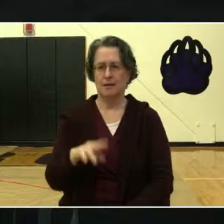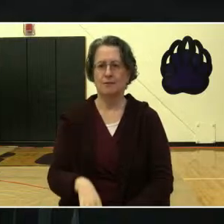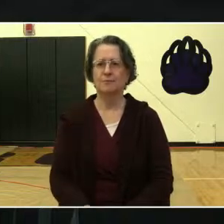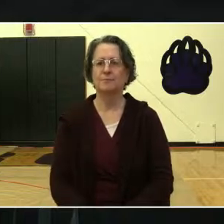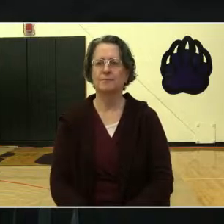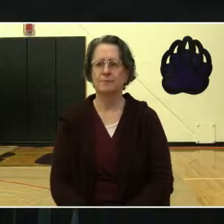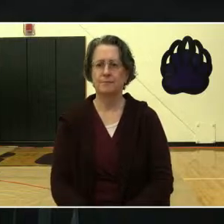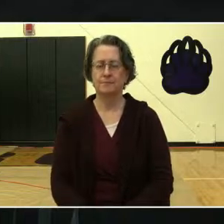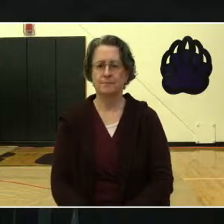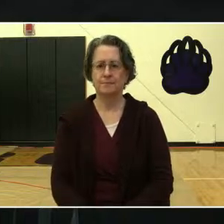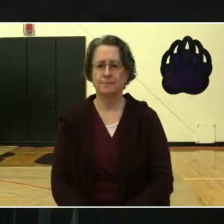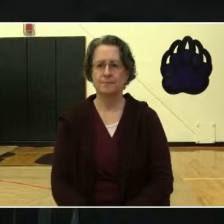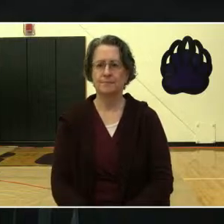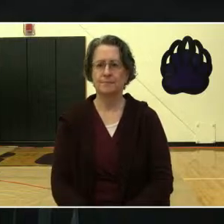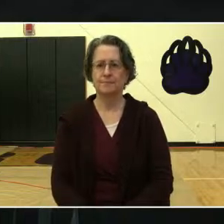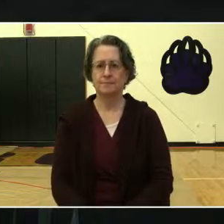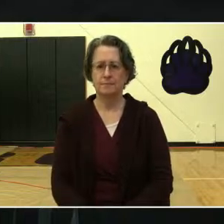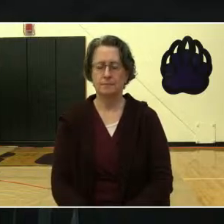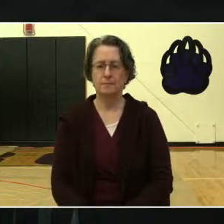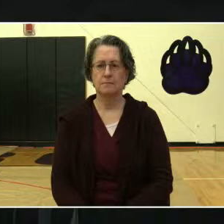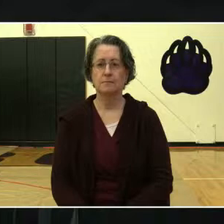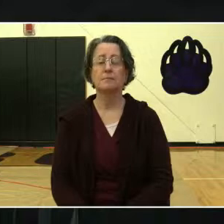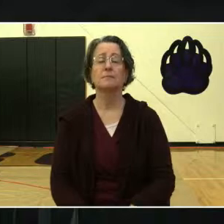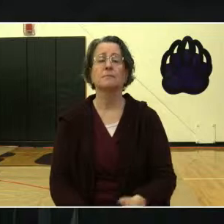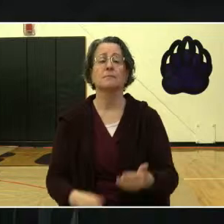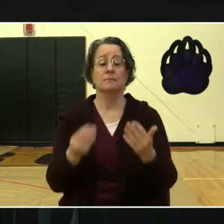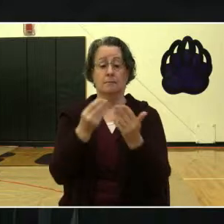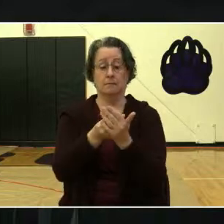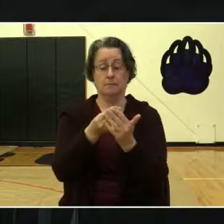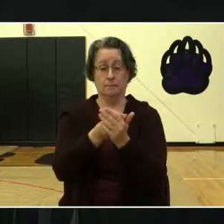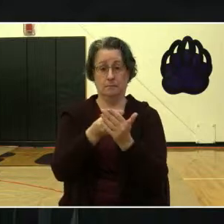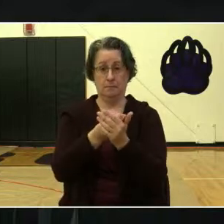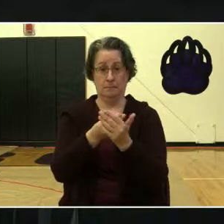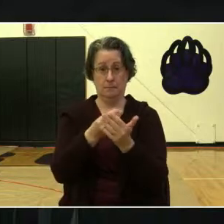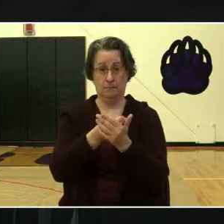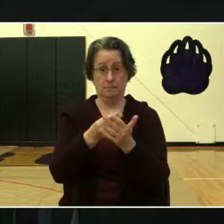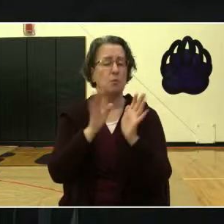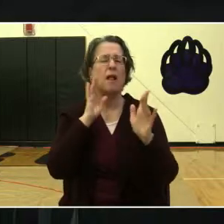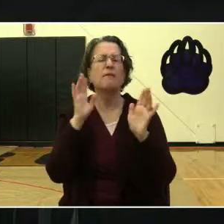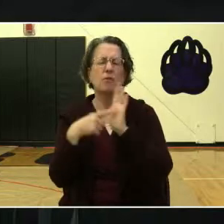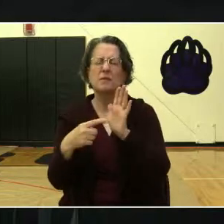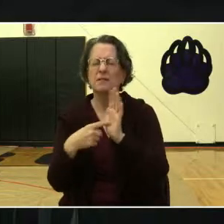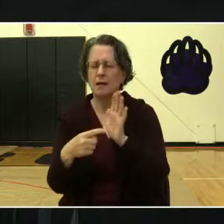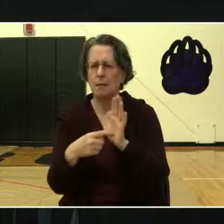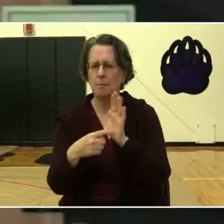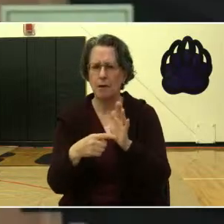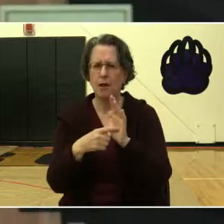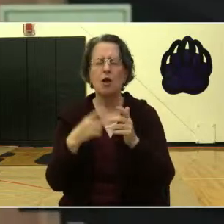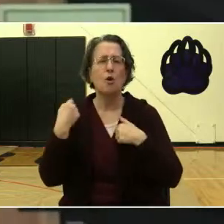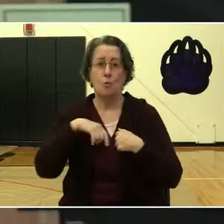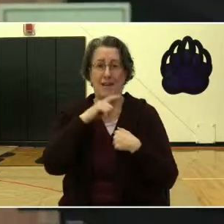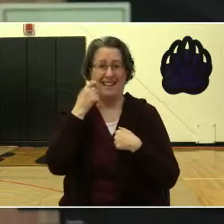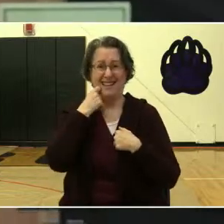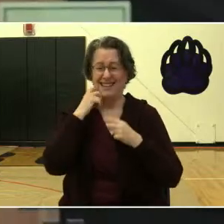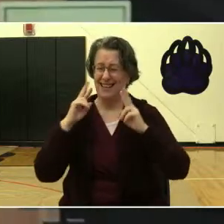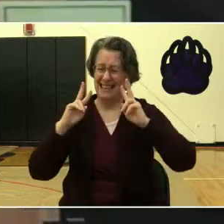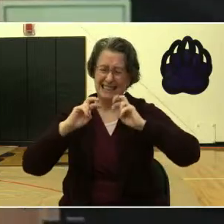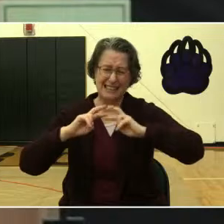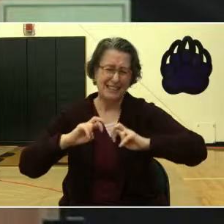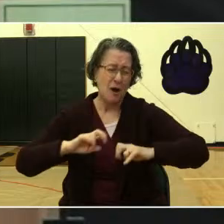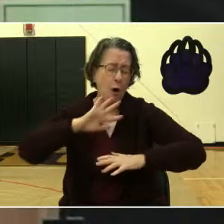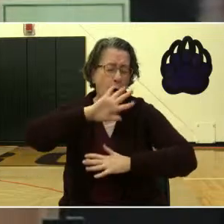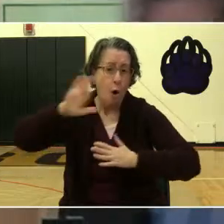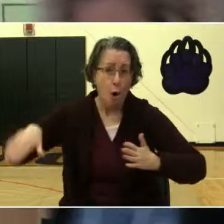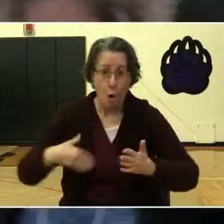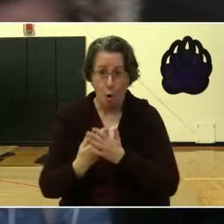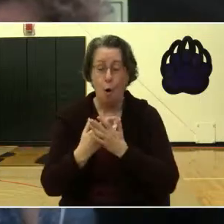yes the when we take these funds we we recently completed a pavement assessment of the town roads um so we're looking